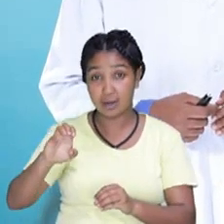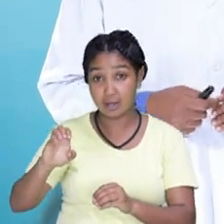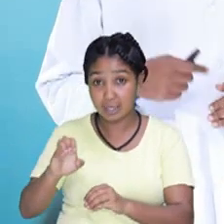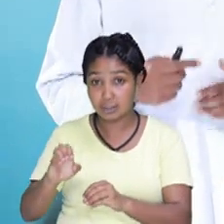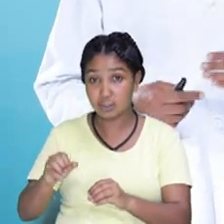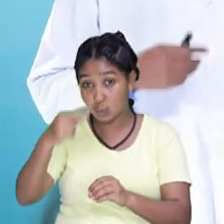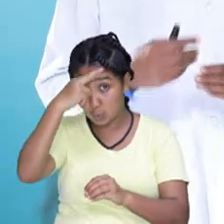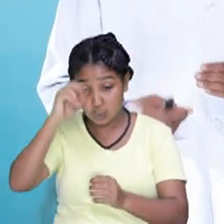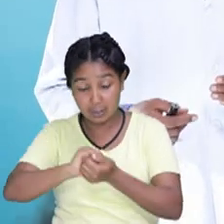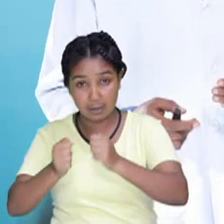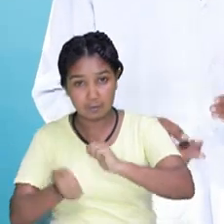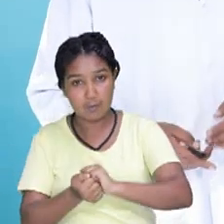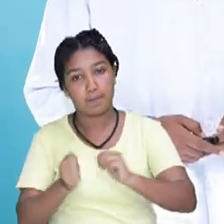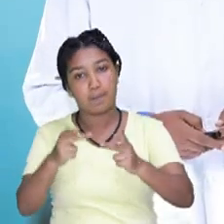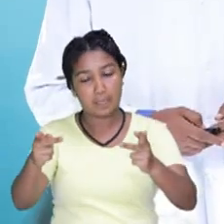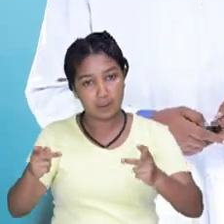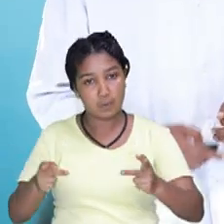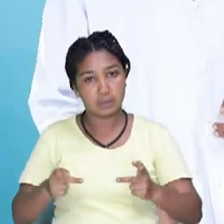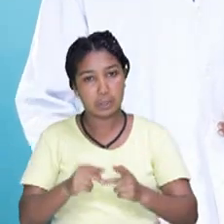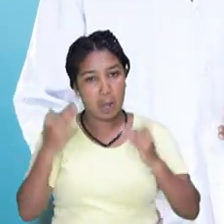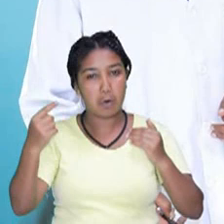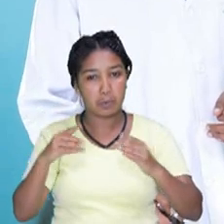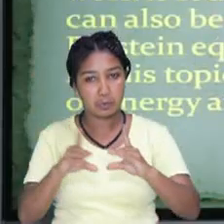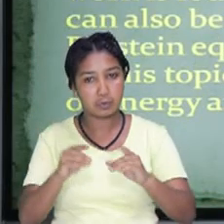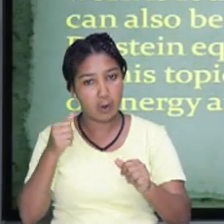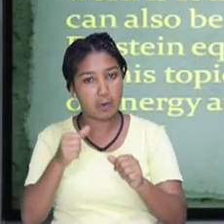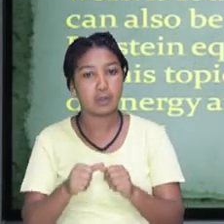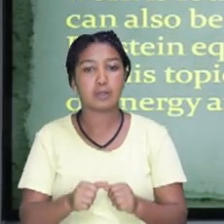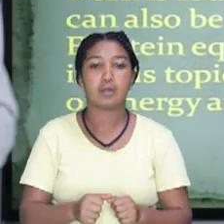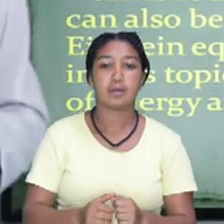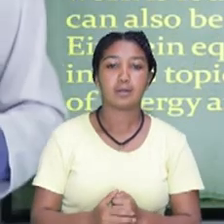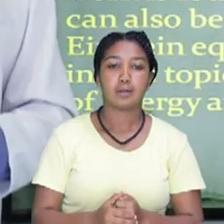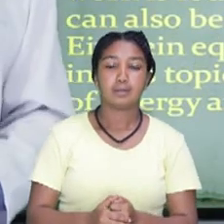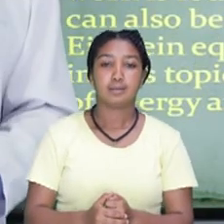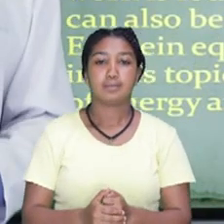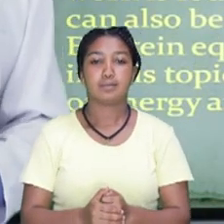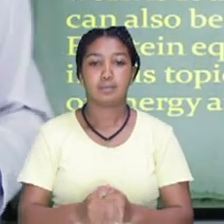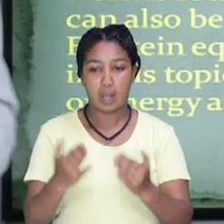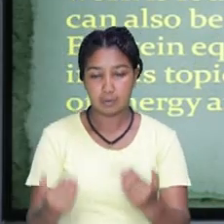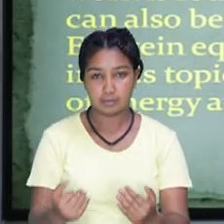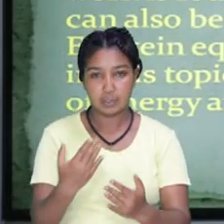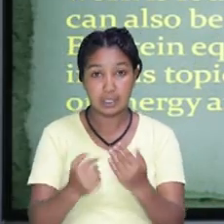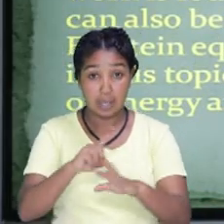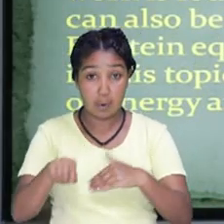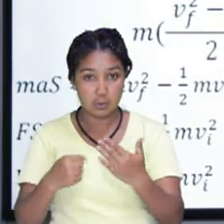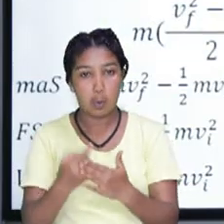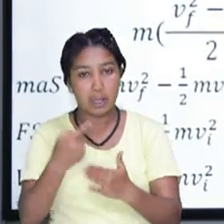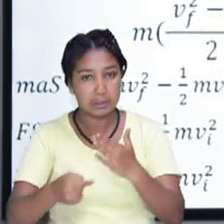potential energy is due to the change of position? I hope you do so. Therefore, let's try to discuss about kinetic energy